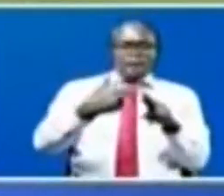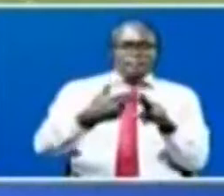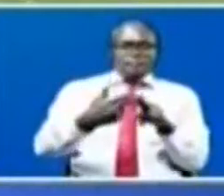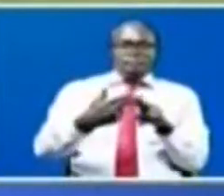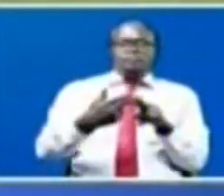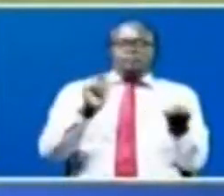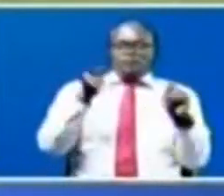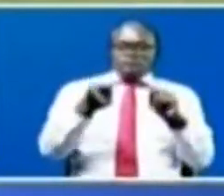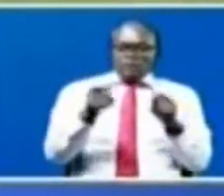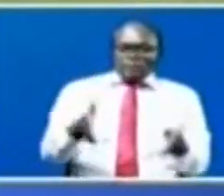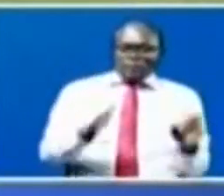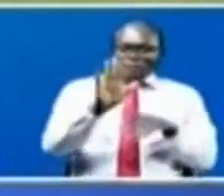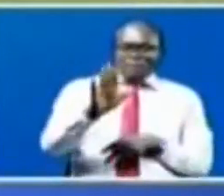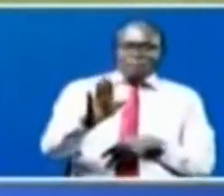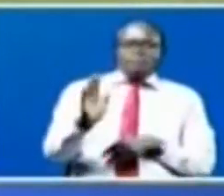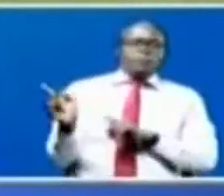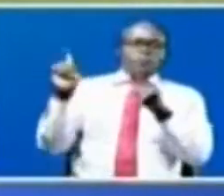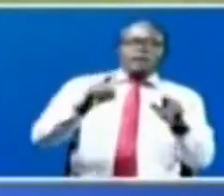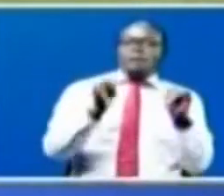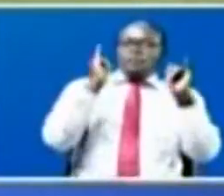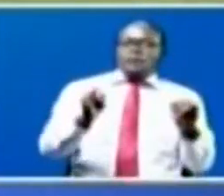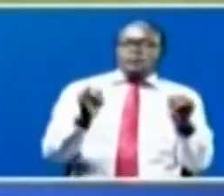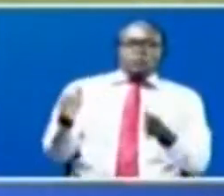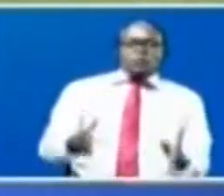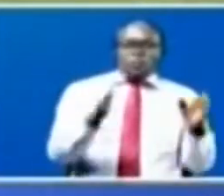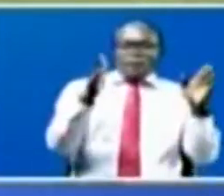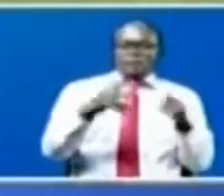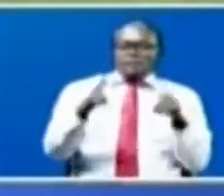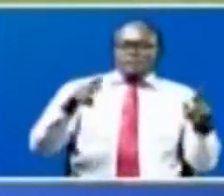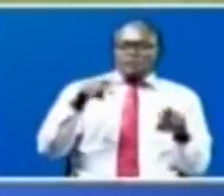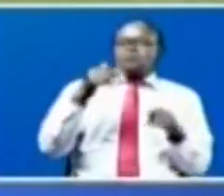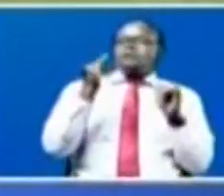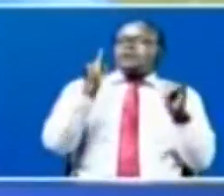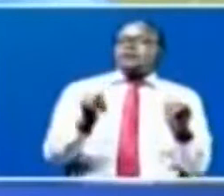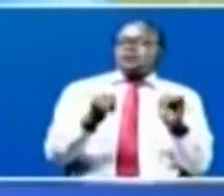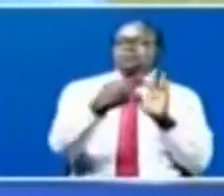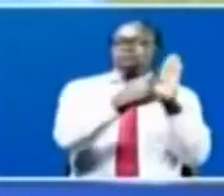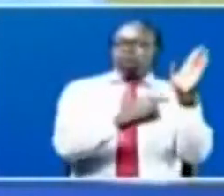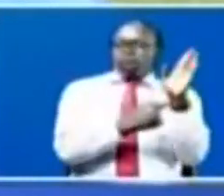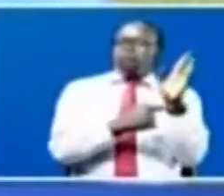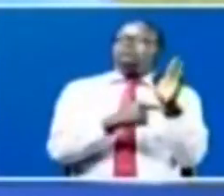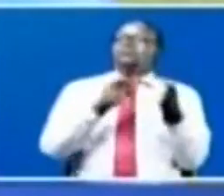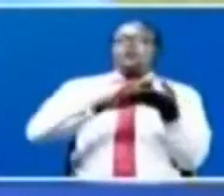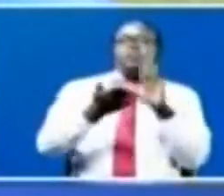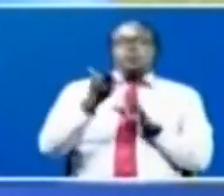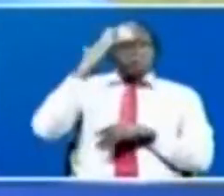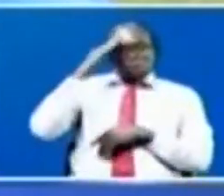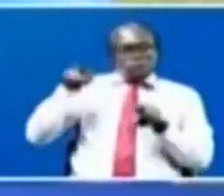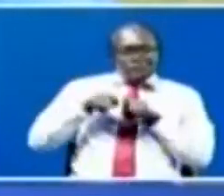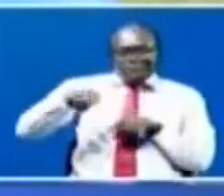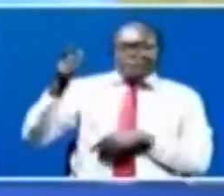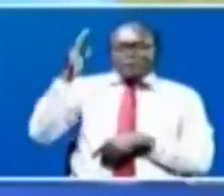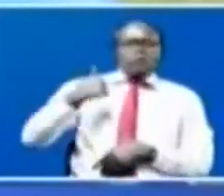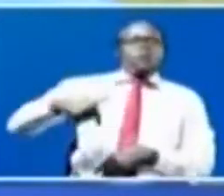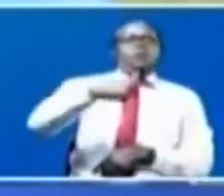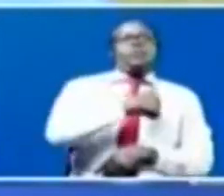they have changed even their tactics too, so they are going to come with new tactics. And then it's the beginning of the season, no one knows how they are, even them, they don't know how